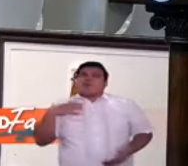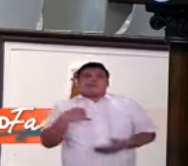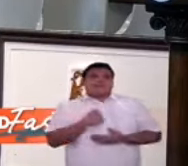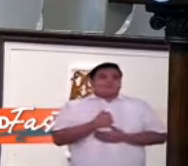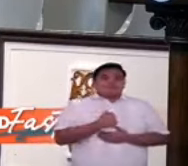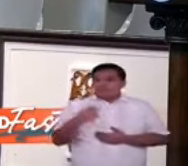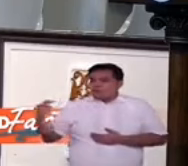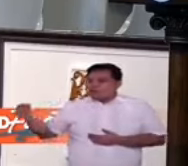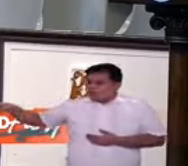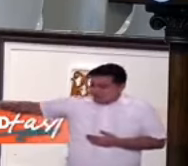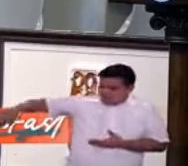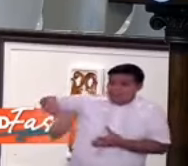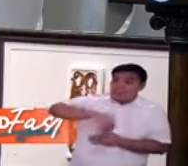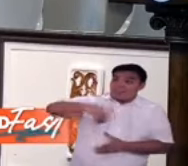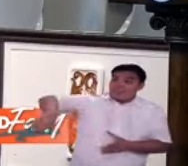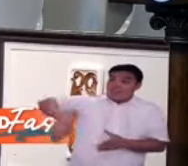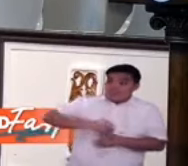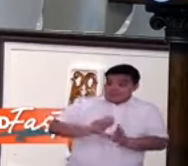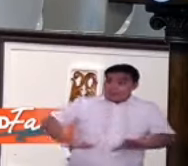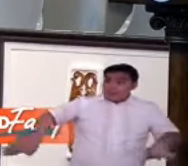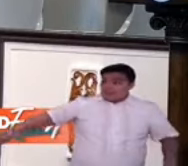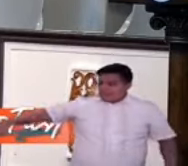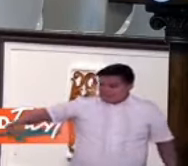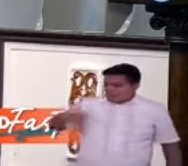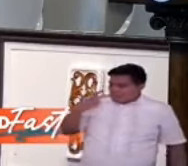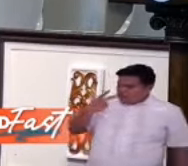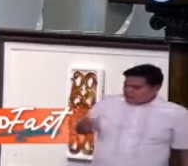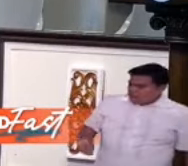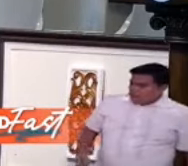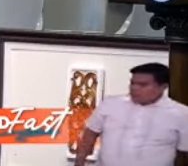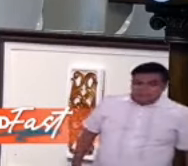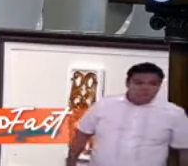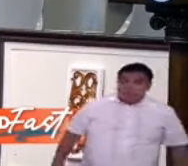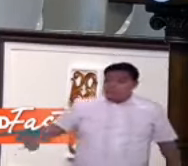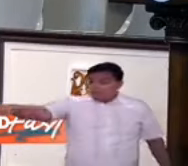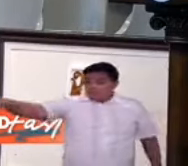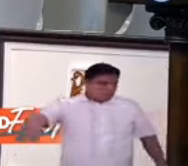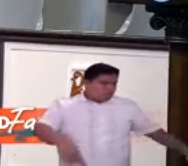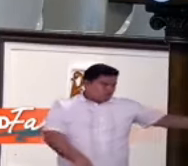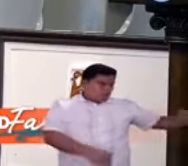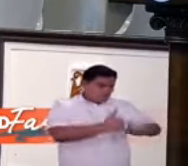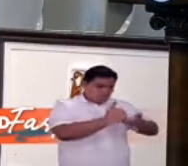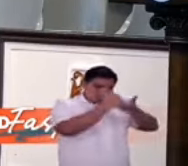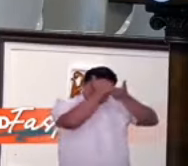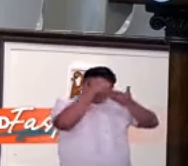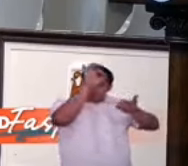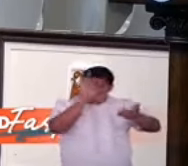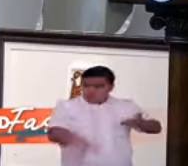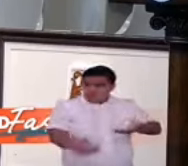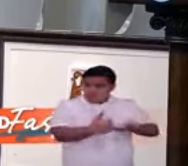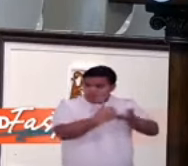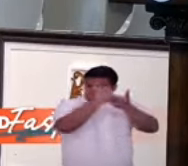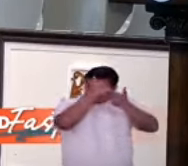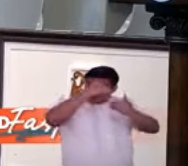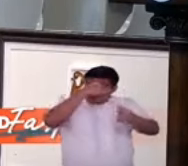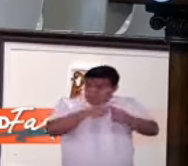nang gawas, the children went out. So, ang mekaniko niya, he said, you bless pastor,